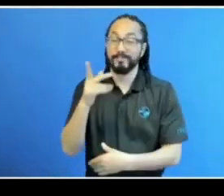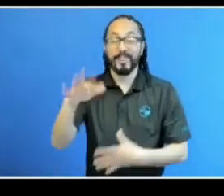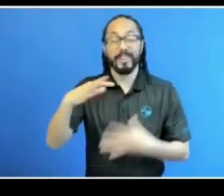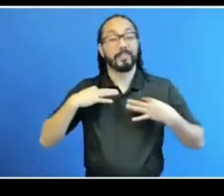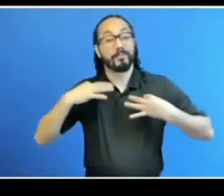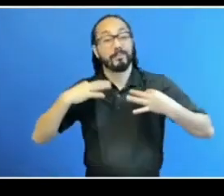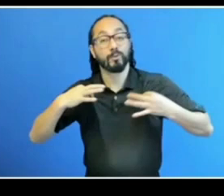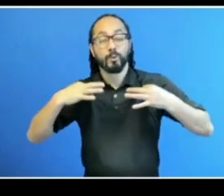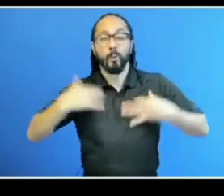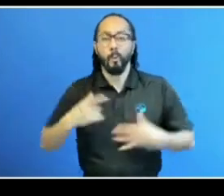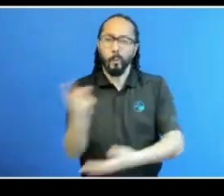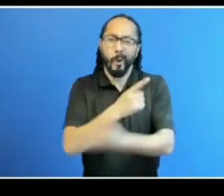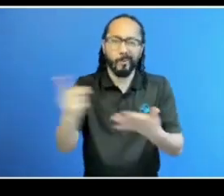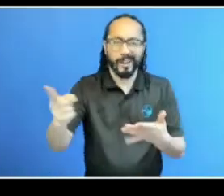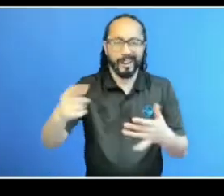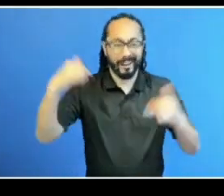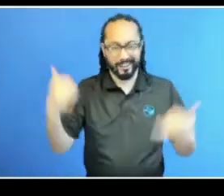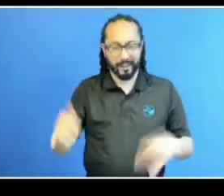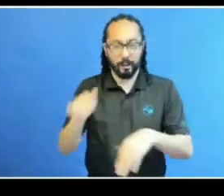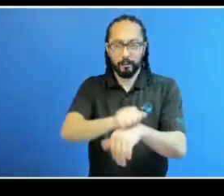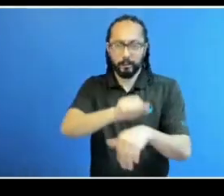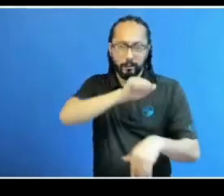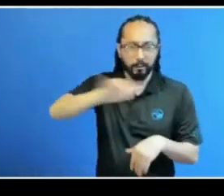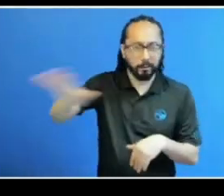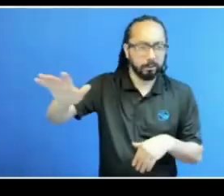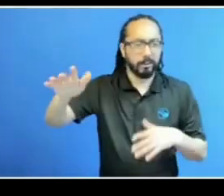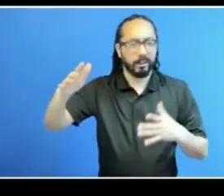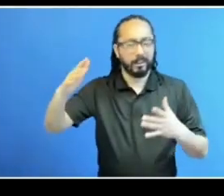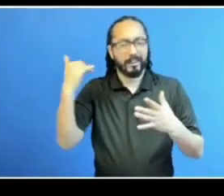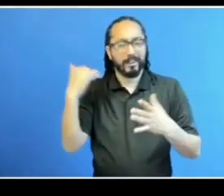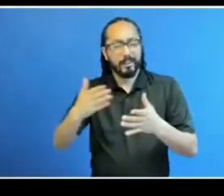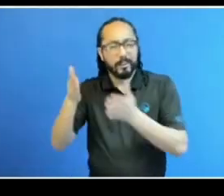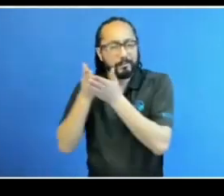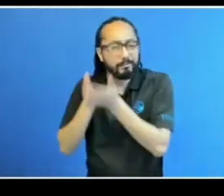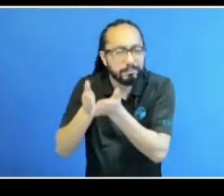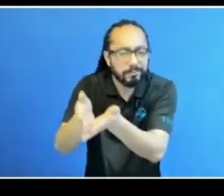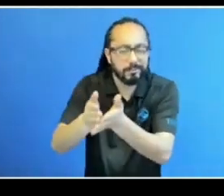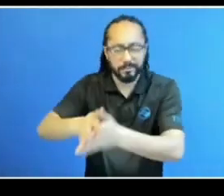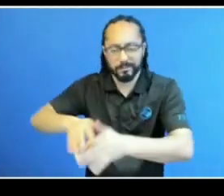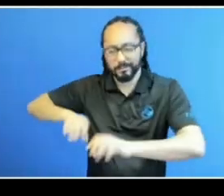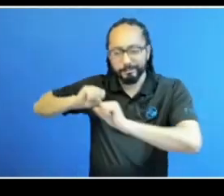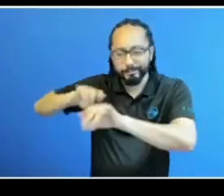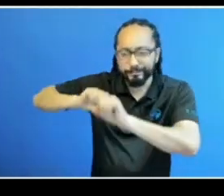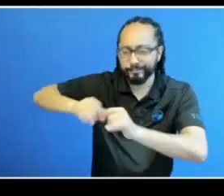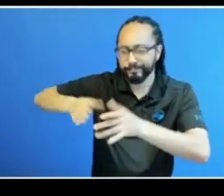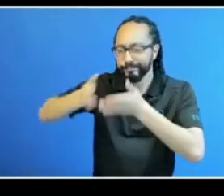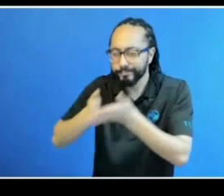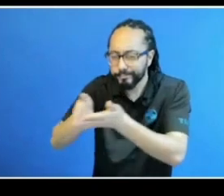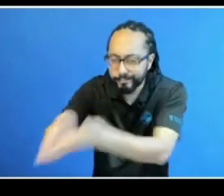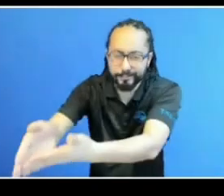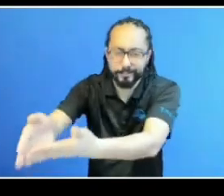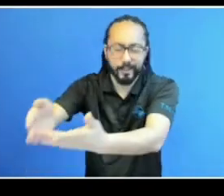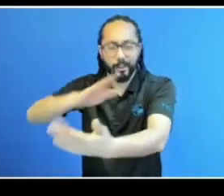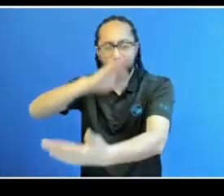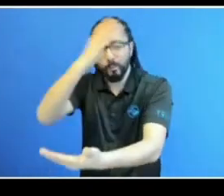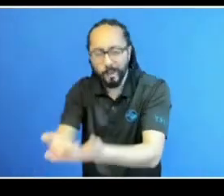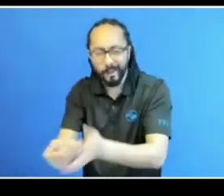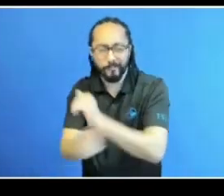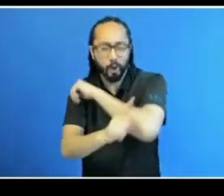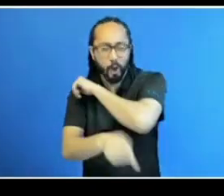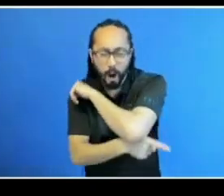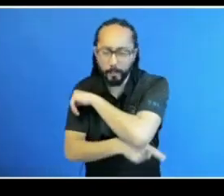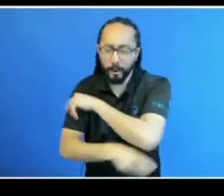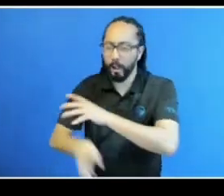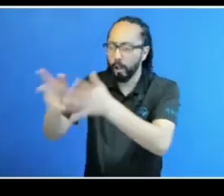week and now it's being shipped in a container across seas and sitting in a landfill in